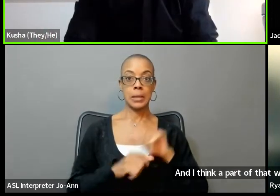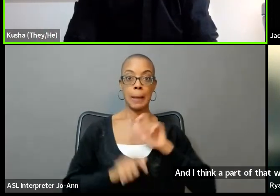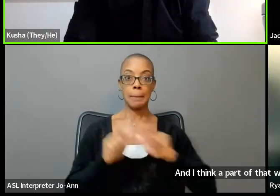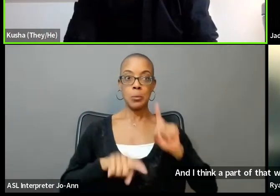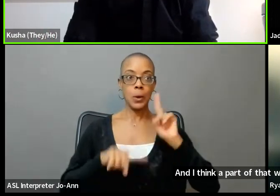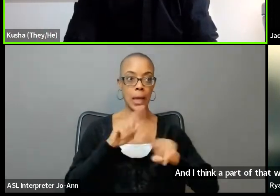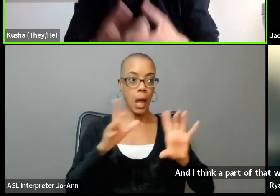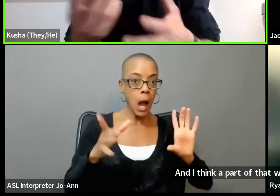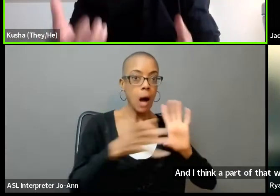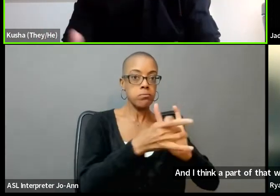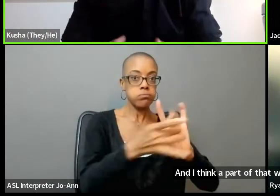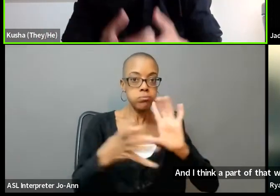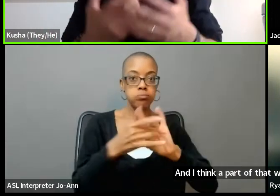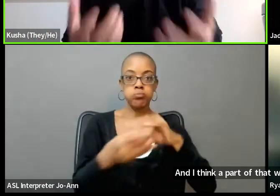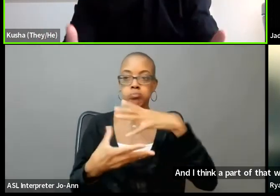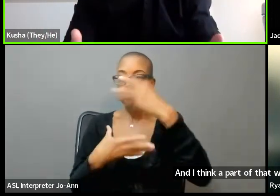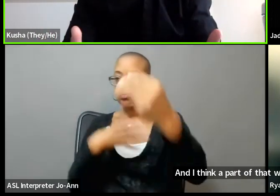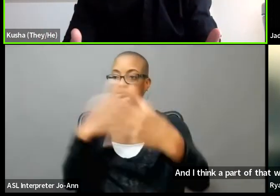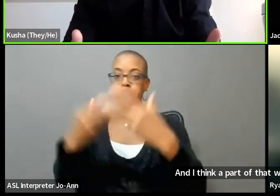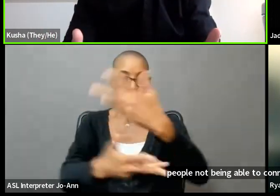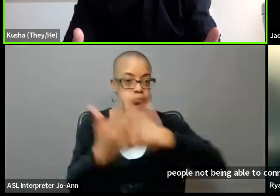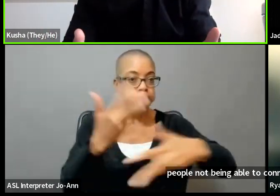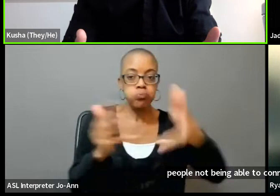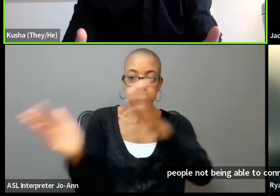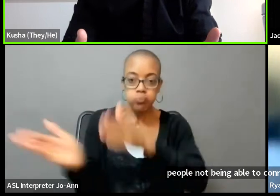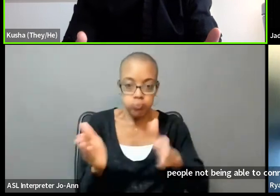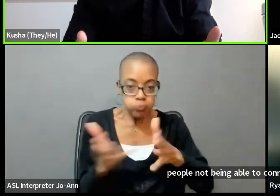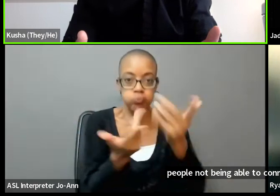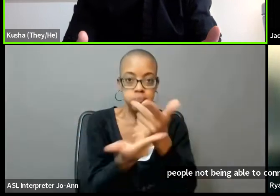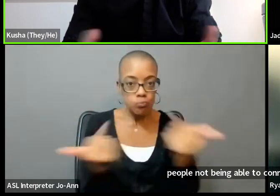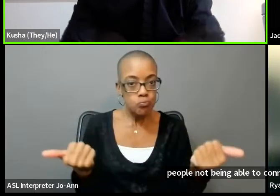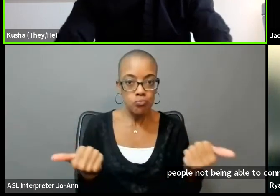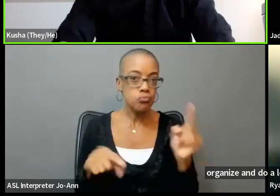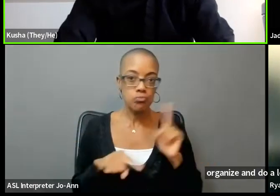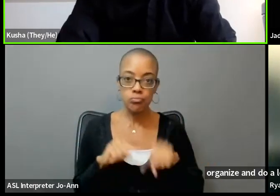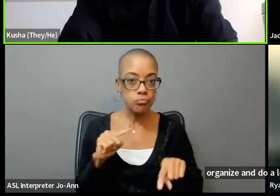connect, and to organize and do all those things,